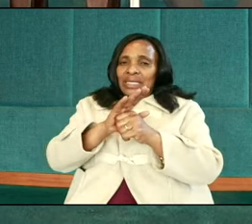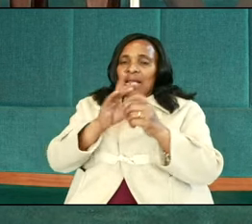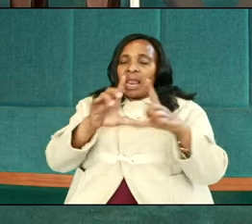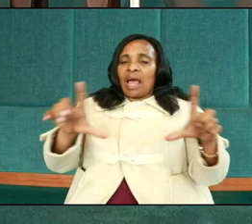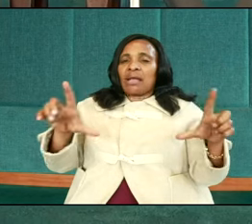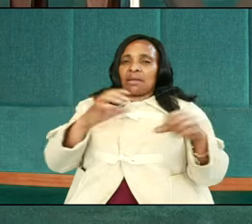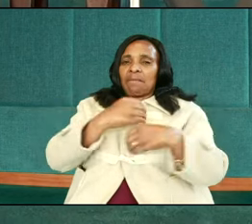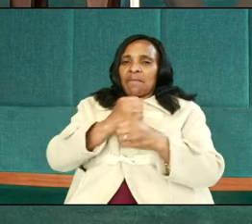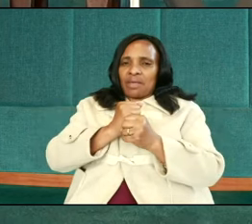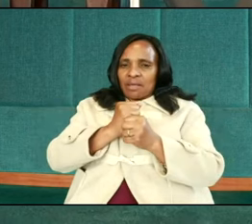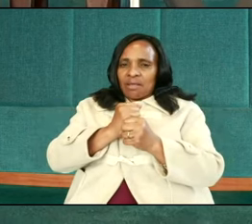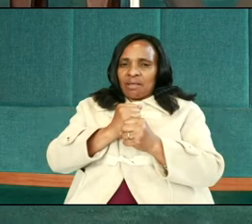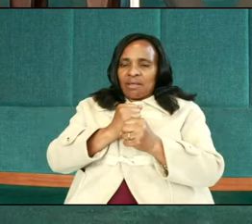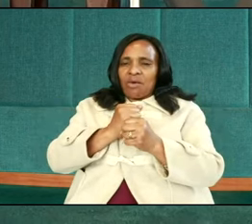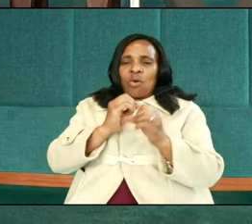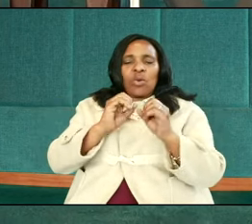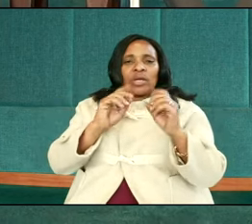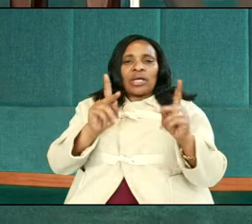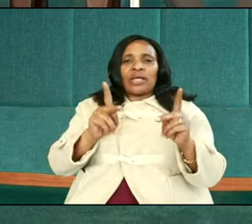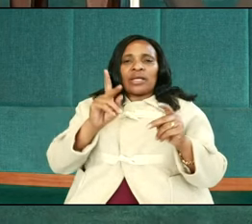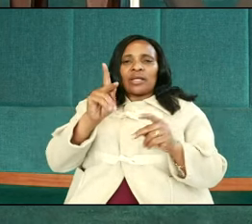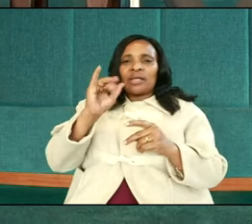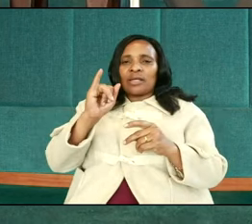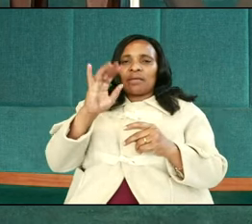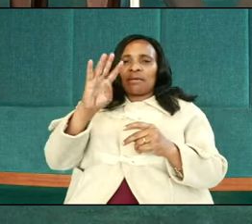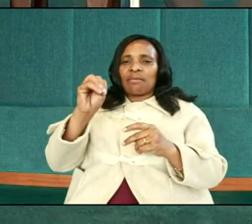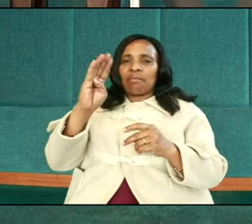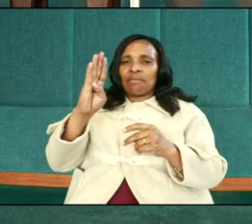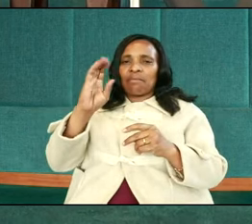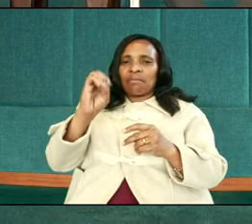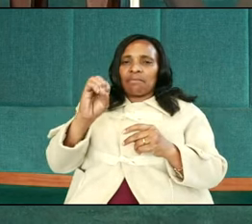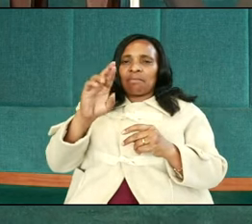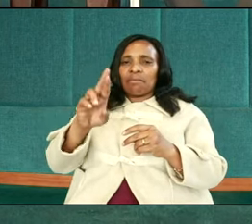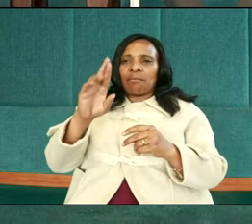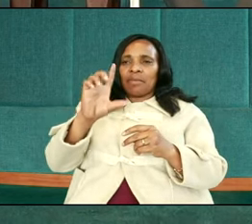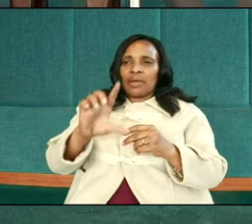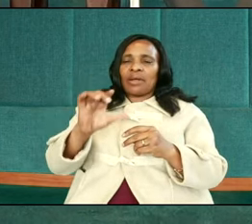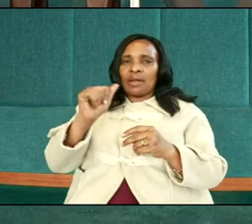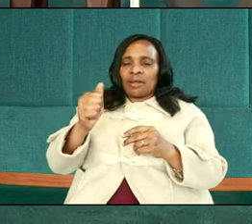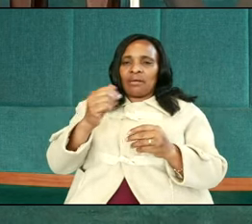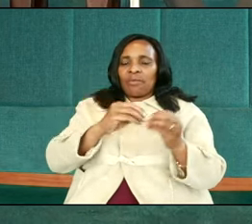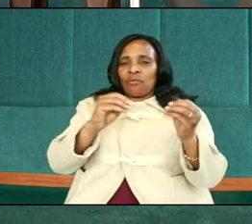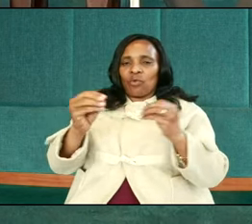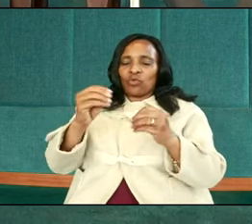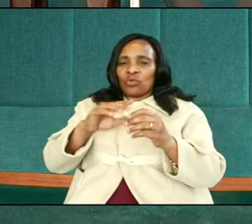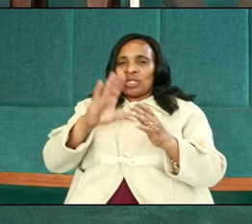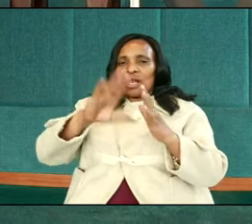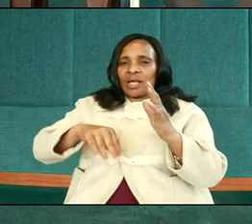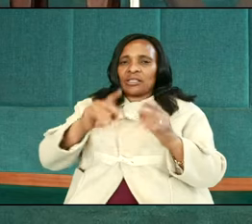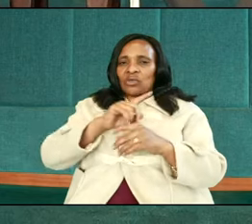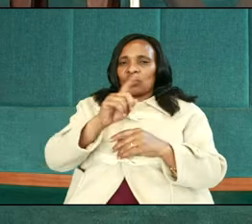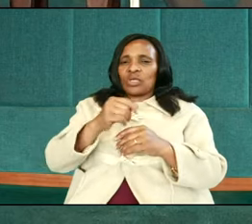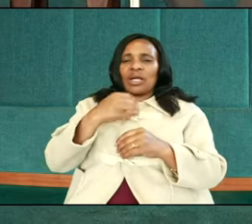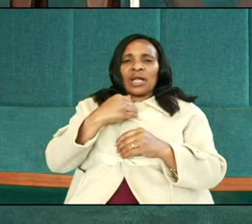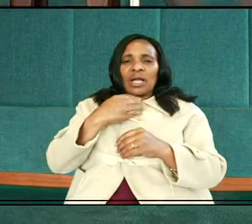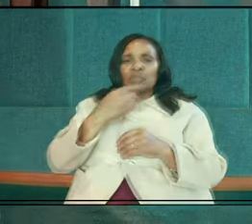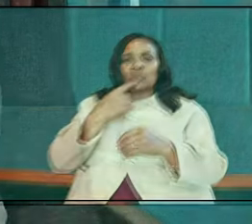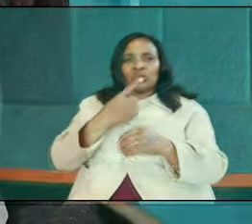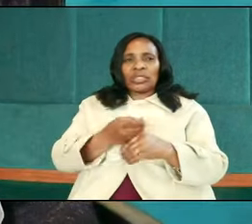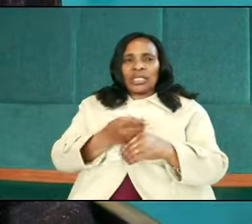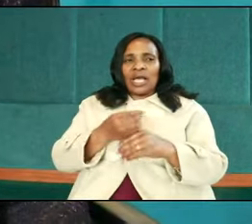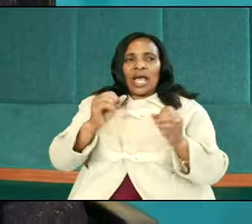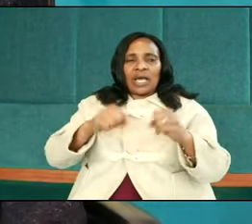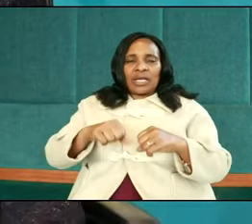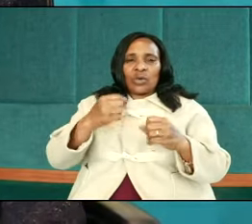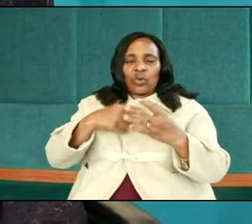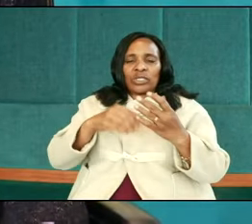Yeah. Yeah. All right, Kimberly, ask us the last one. Oh, before we move to the last question, I'd like to say I agree